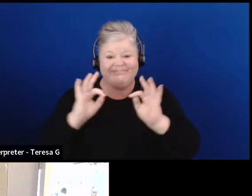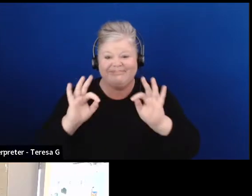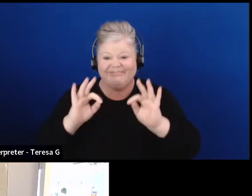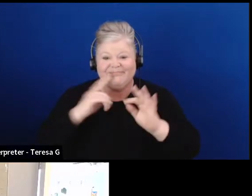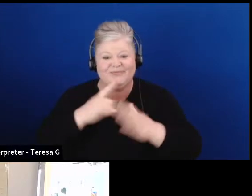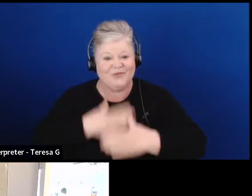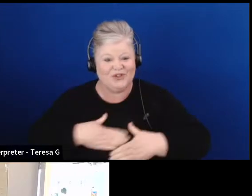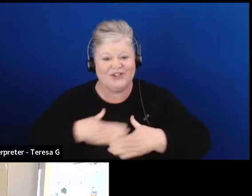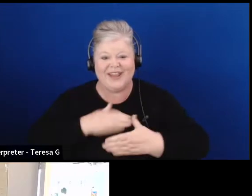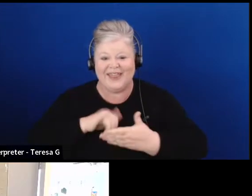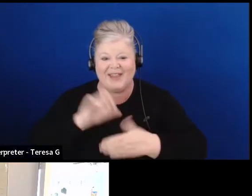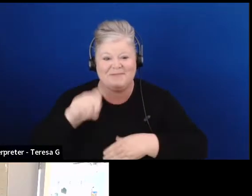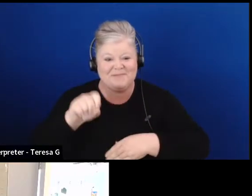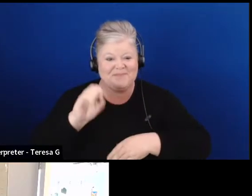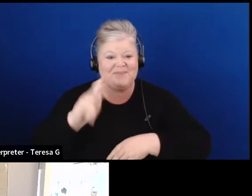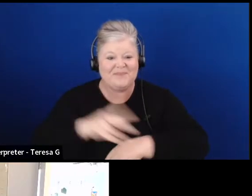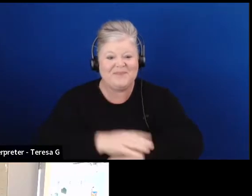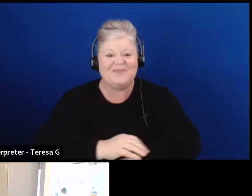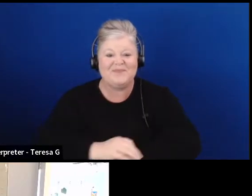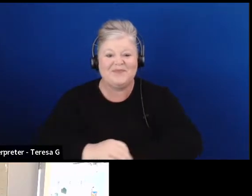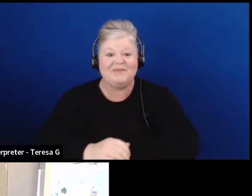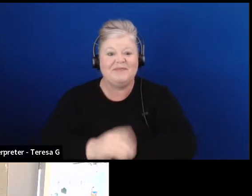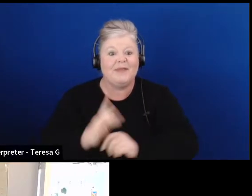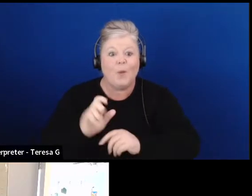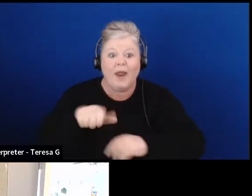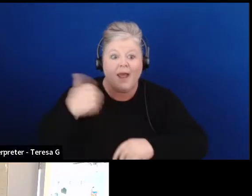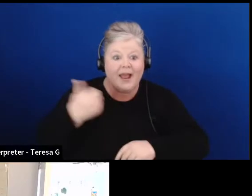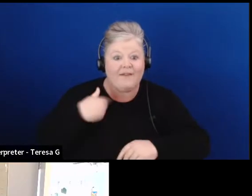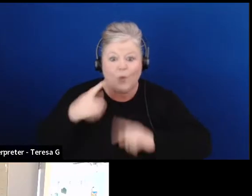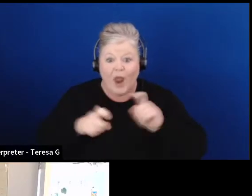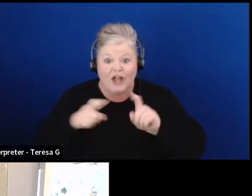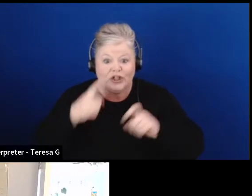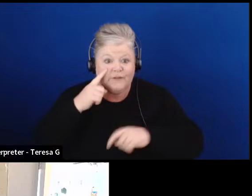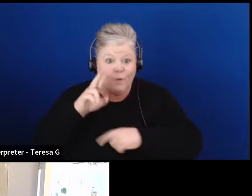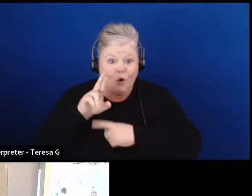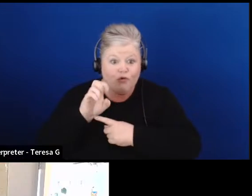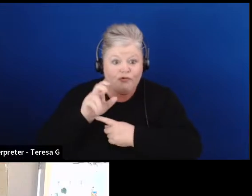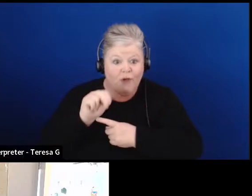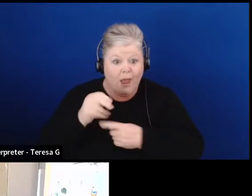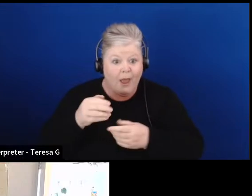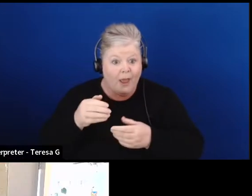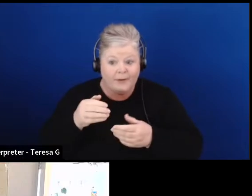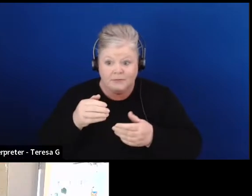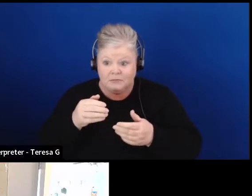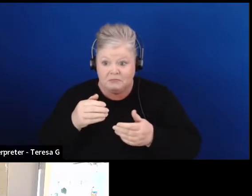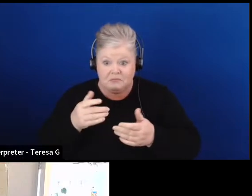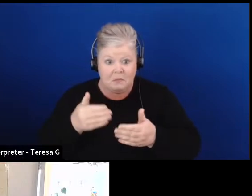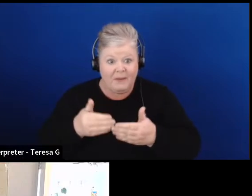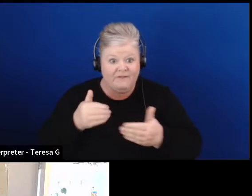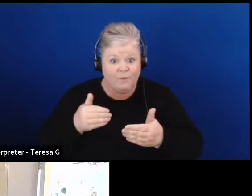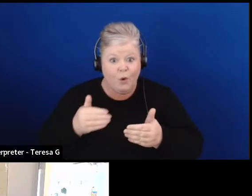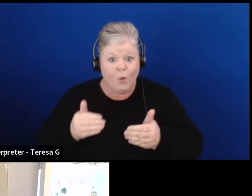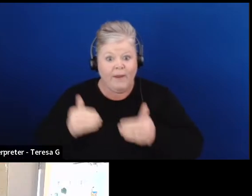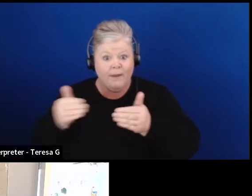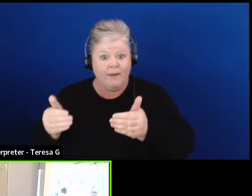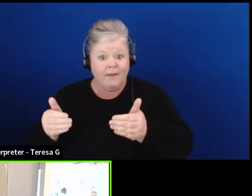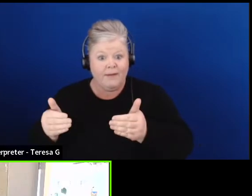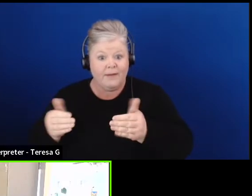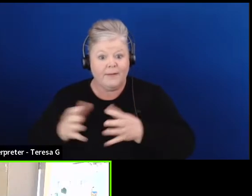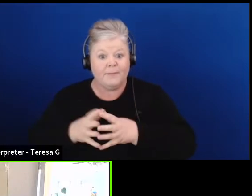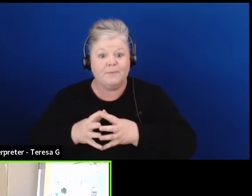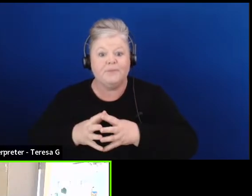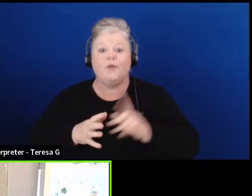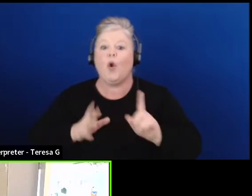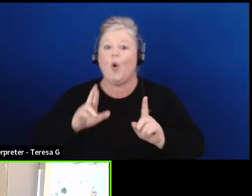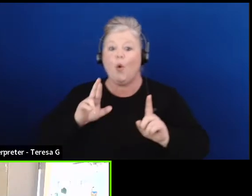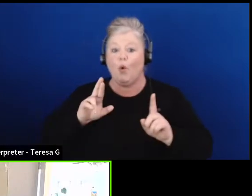it. Anybody have any other questions for Ron before we move on to our next agenda item? I just